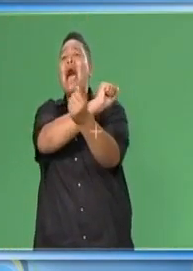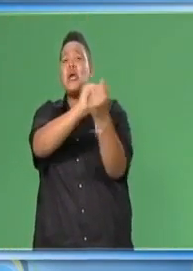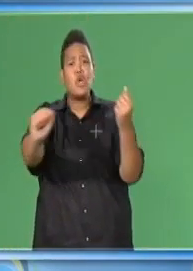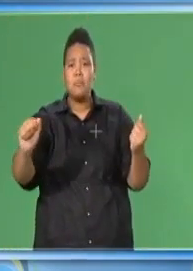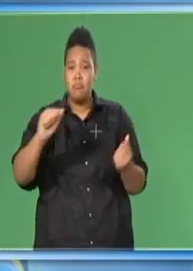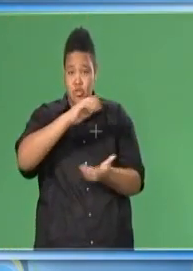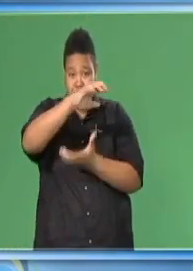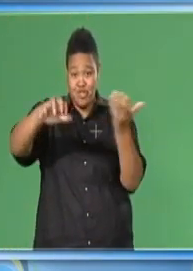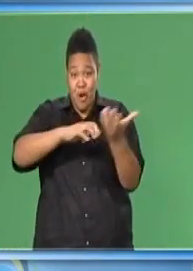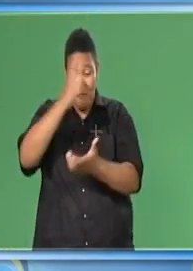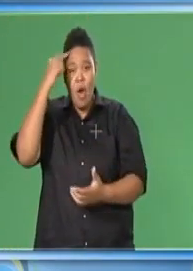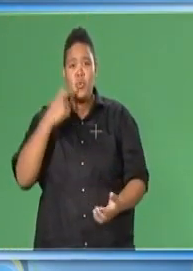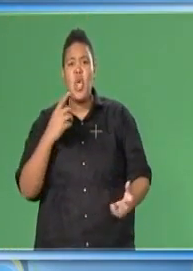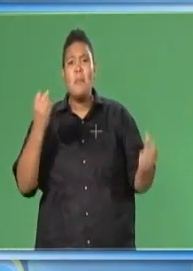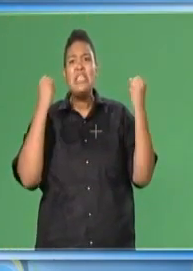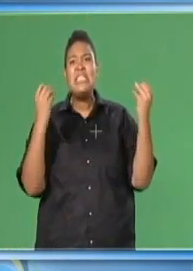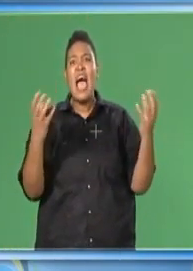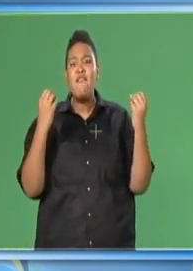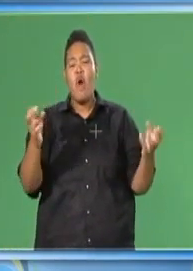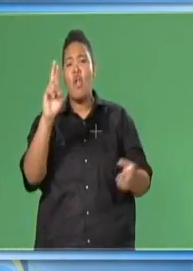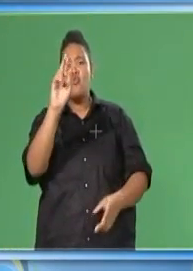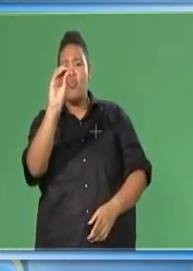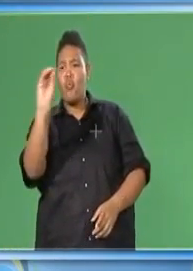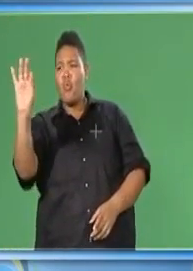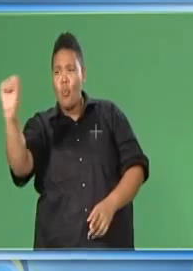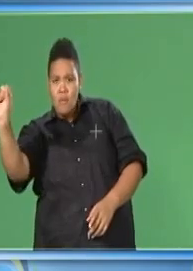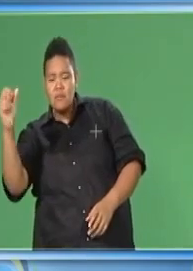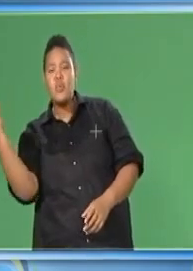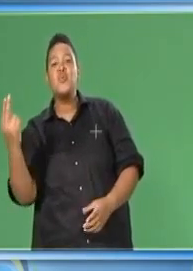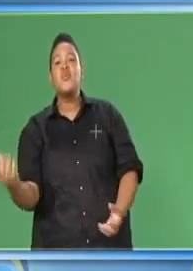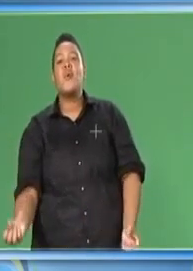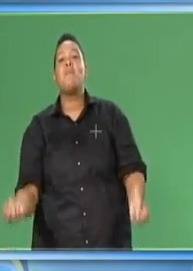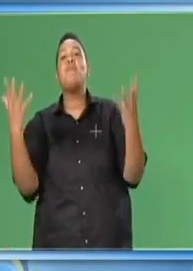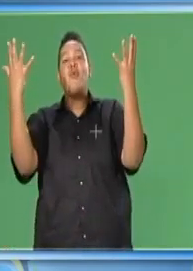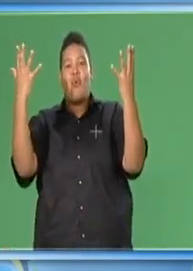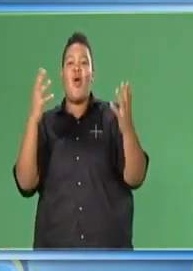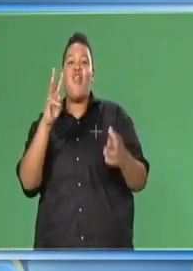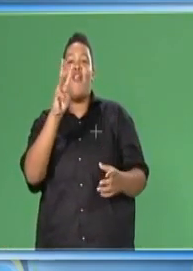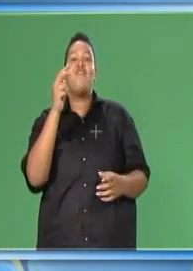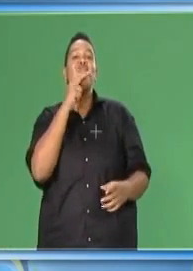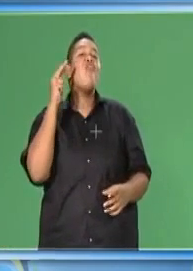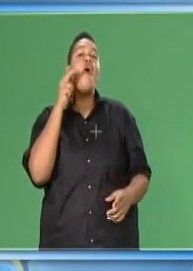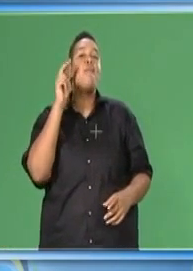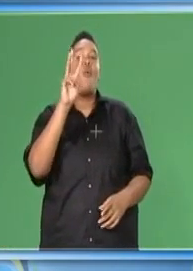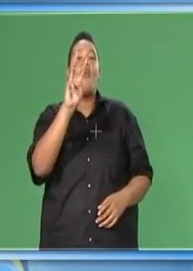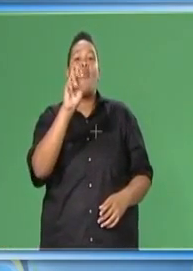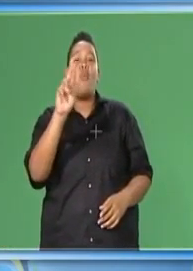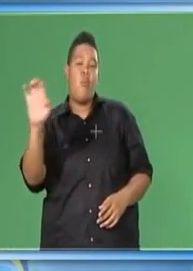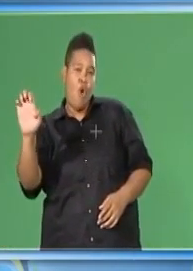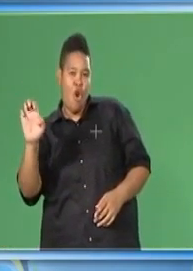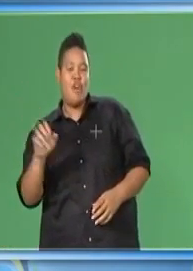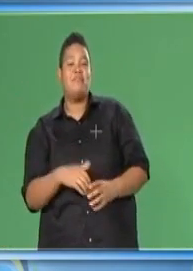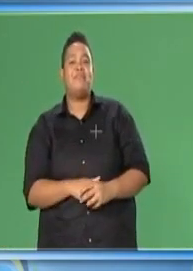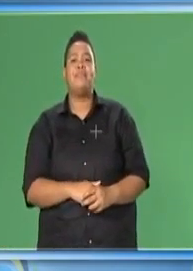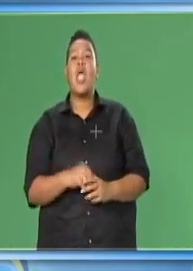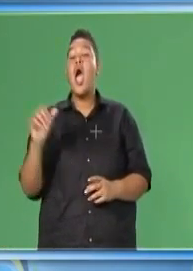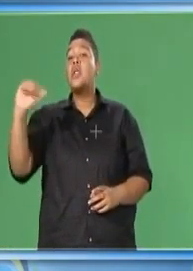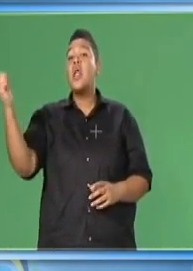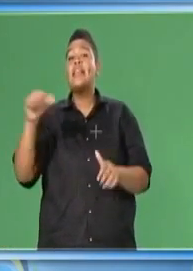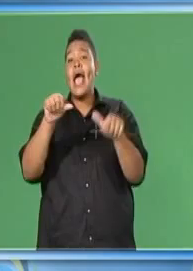bought groceries. Bought expresses a physical action performed by the subject. In the sentence, they remembered all